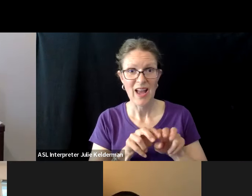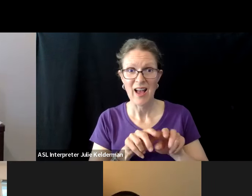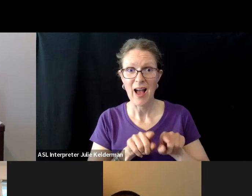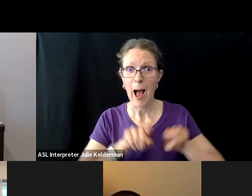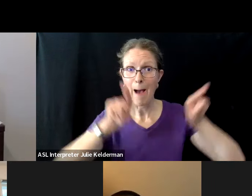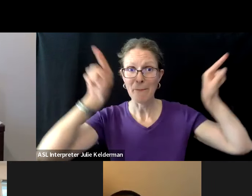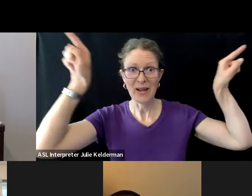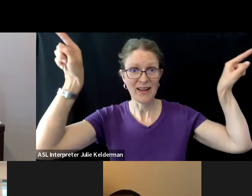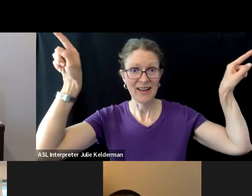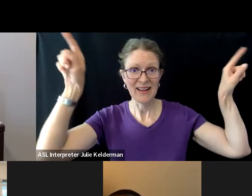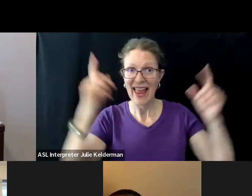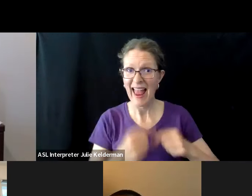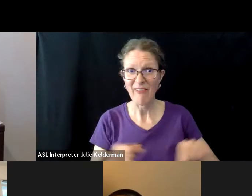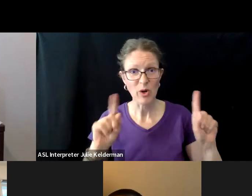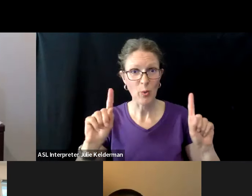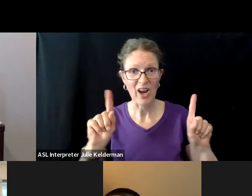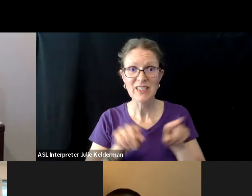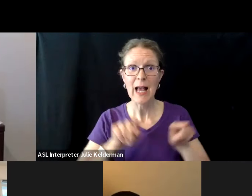uphill. Right.